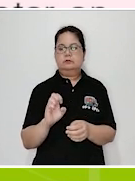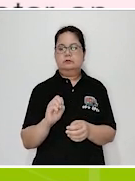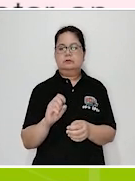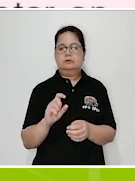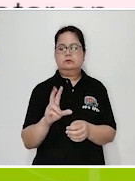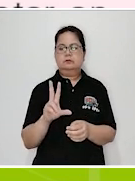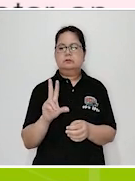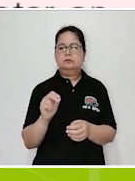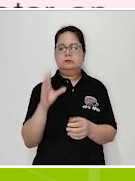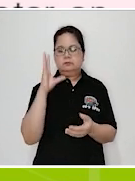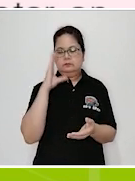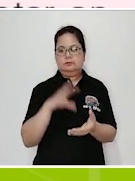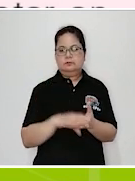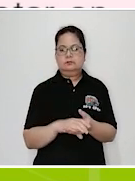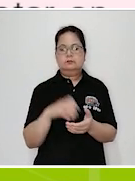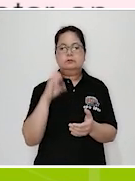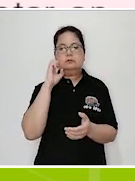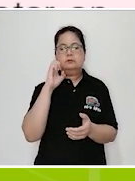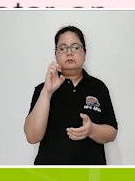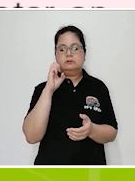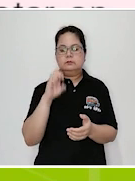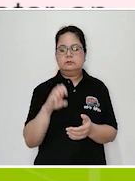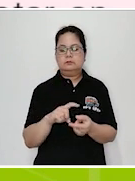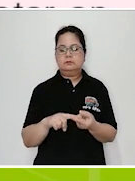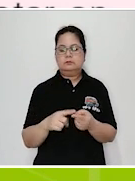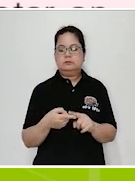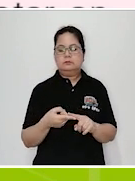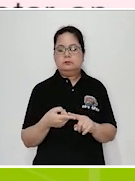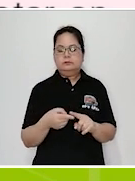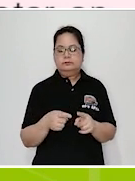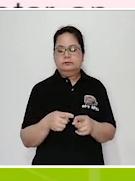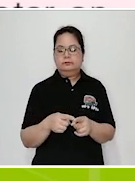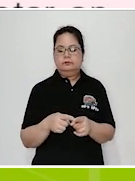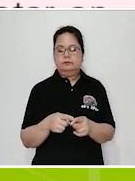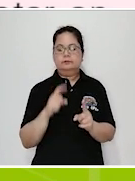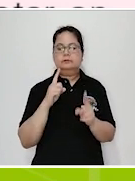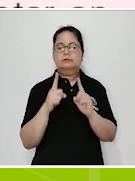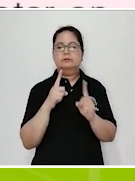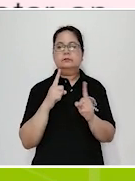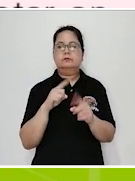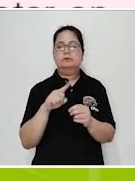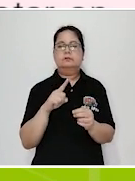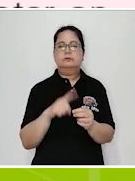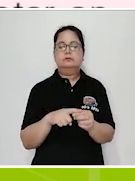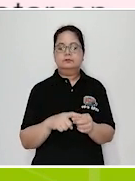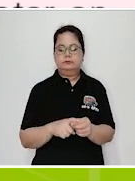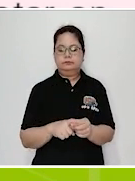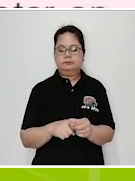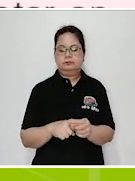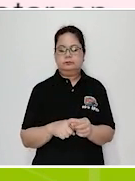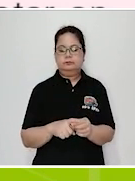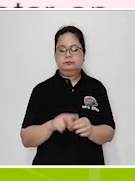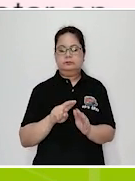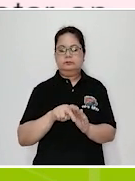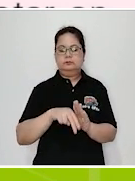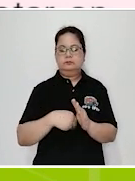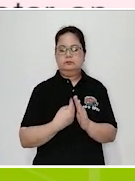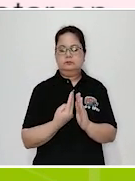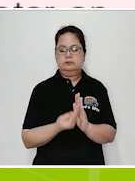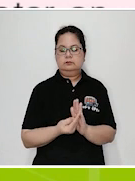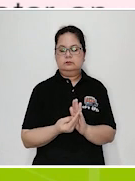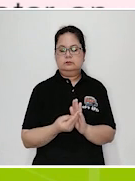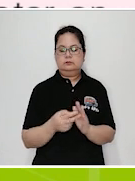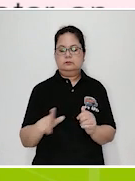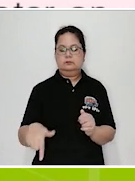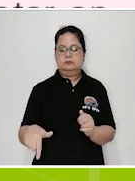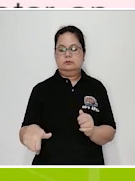it. She and Hyun Jung talked about it for another hour. Now, it was late